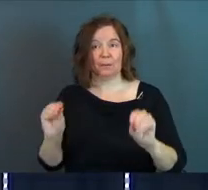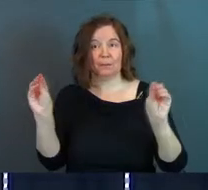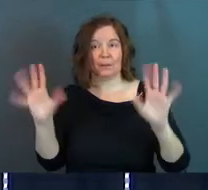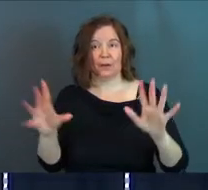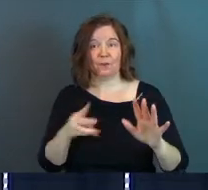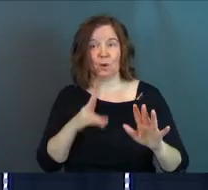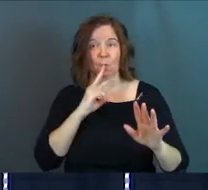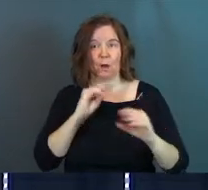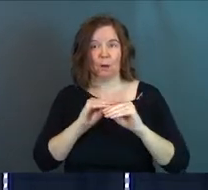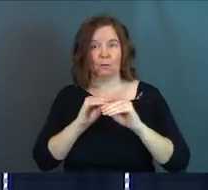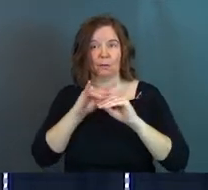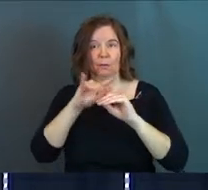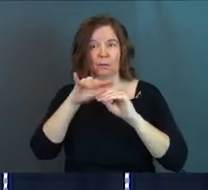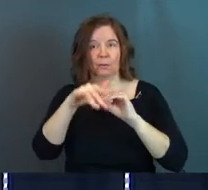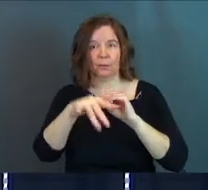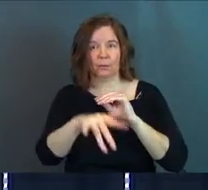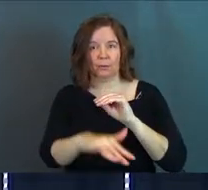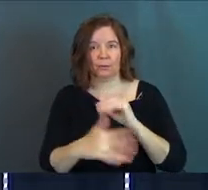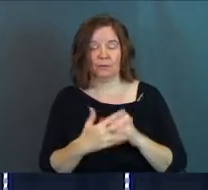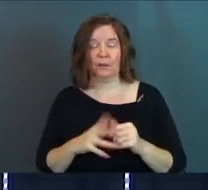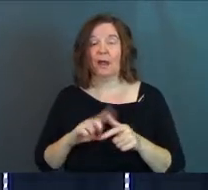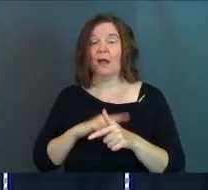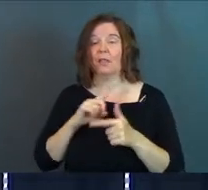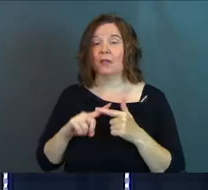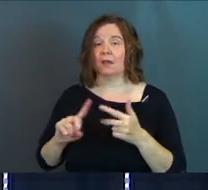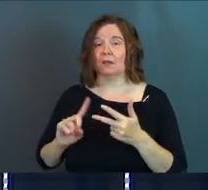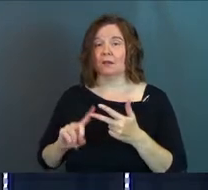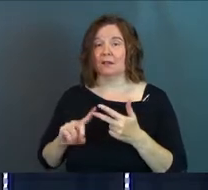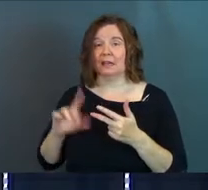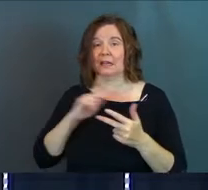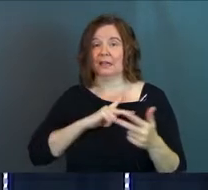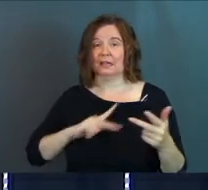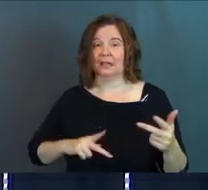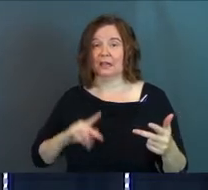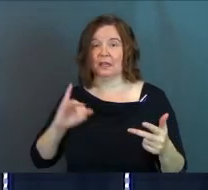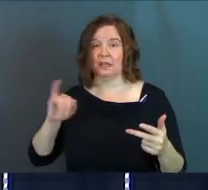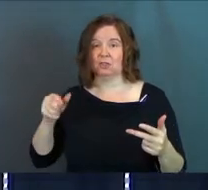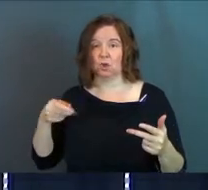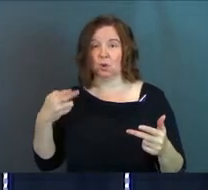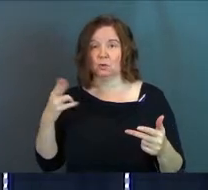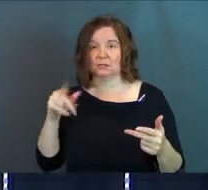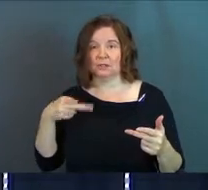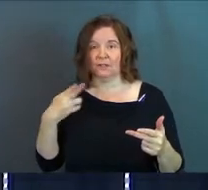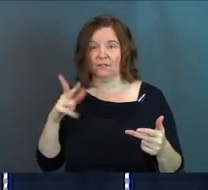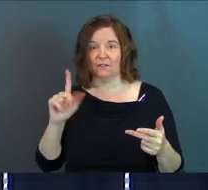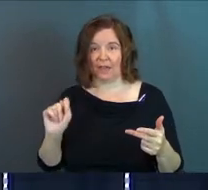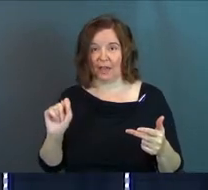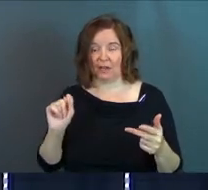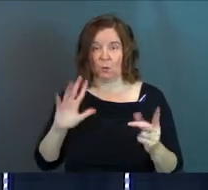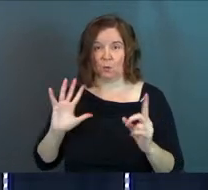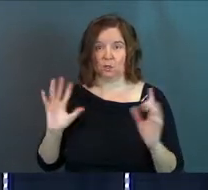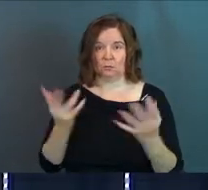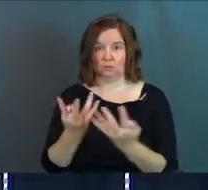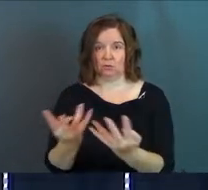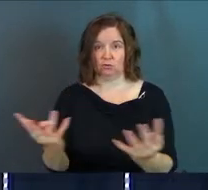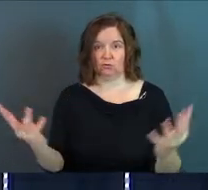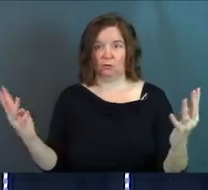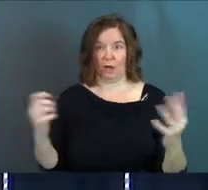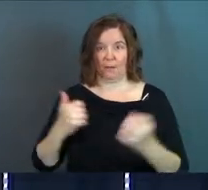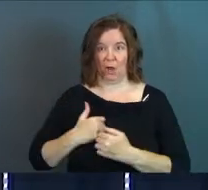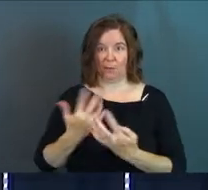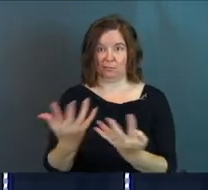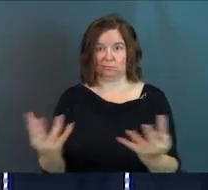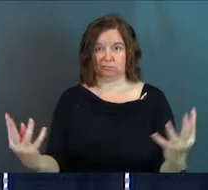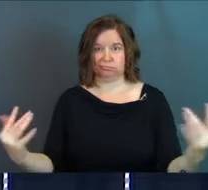water to those people. And then there was a time when King Jehoshaphat and all of Israel was surrounded by the Moabite army, and they